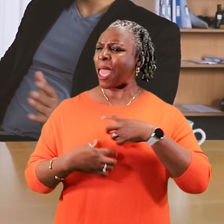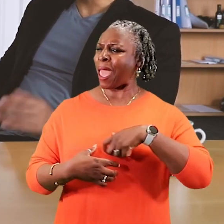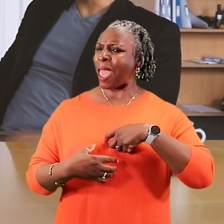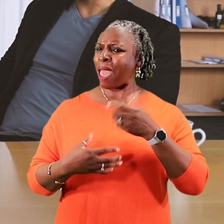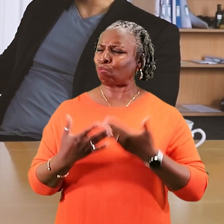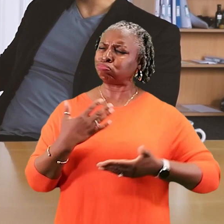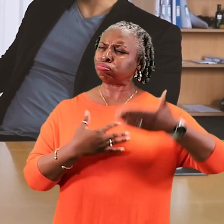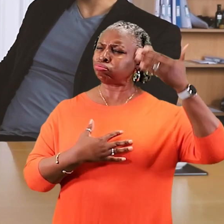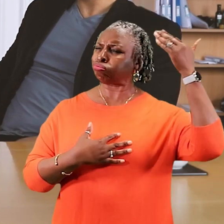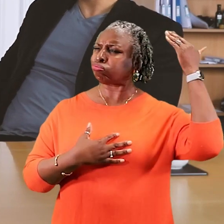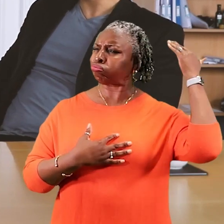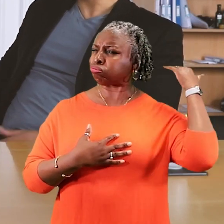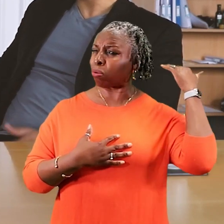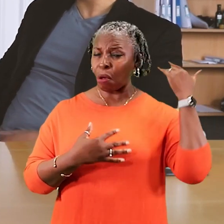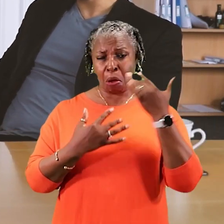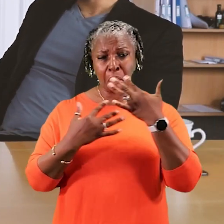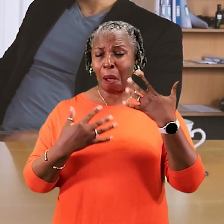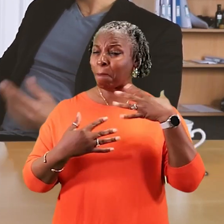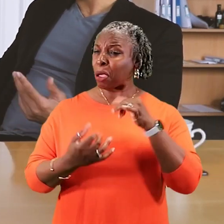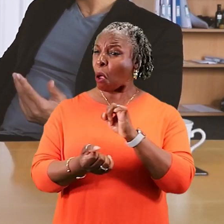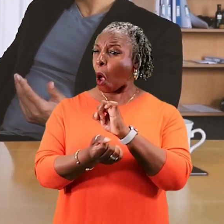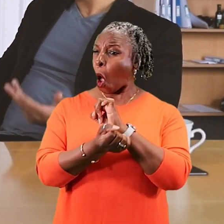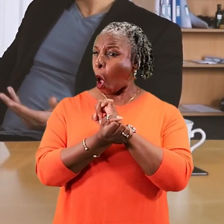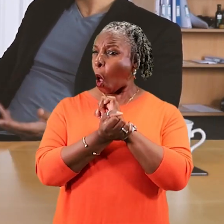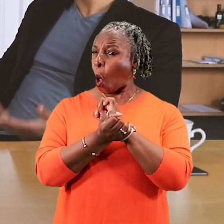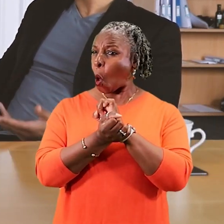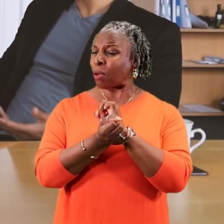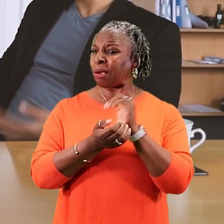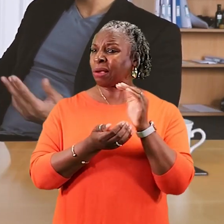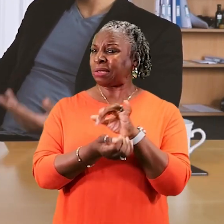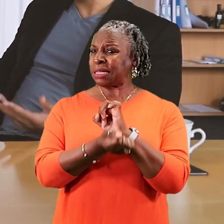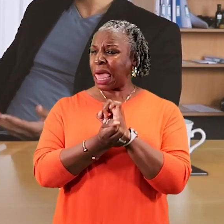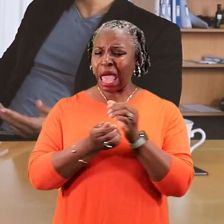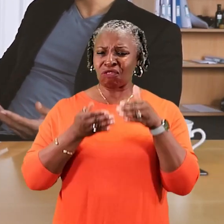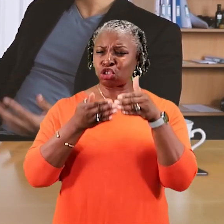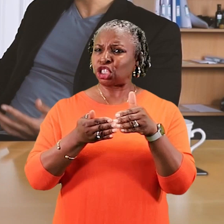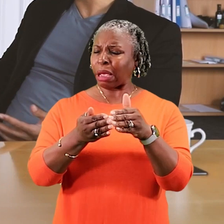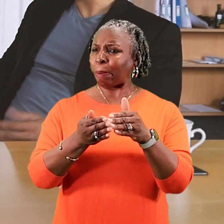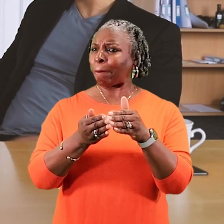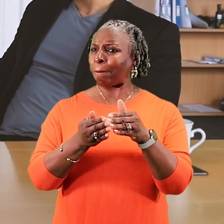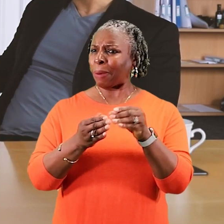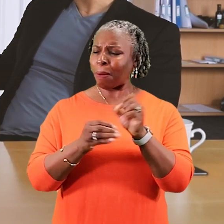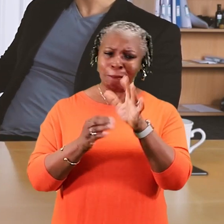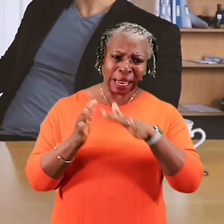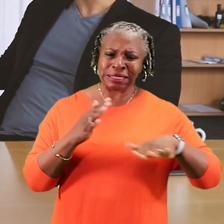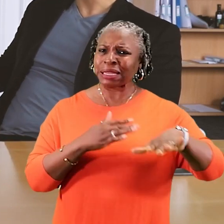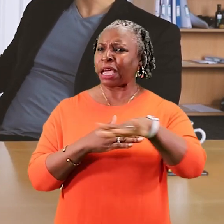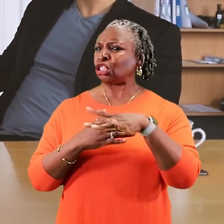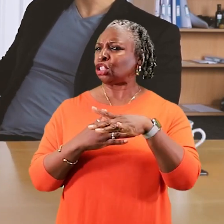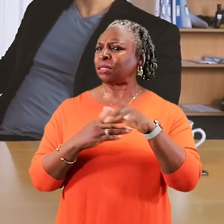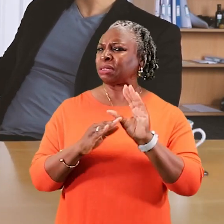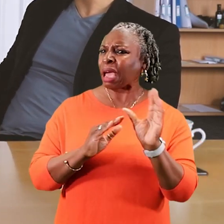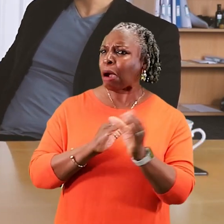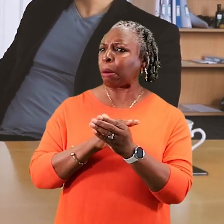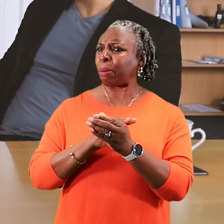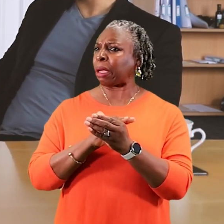during the 18th century and into the 19th century, many of them were either owners of slave ships, owners of plantations in the Caribbean, or people who bought and